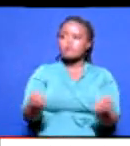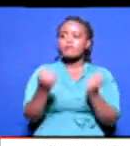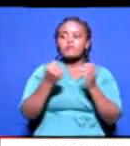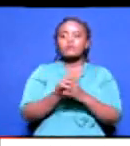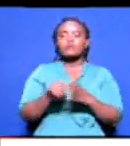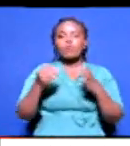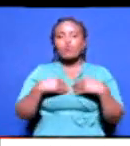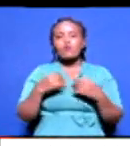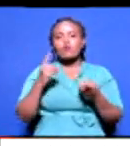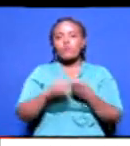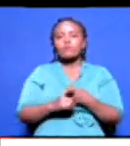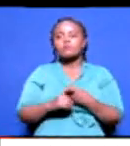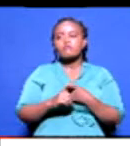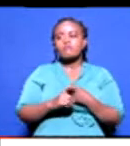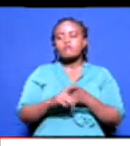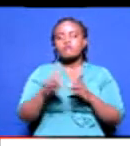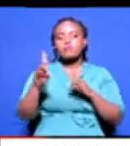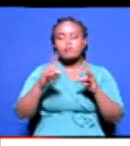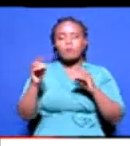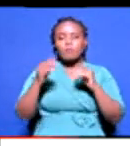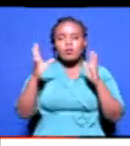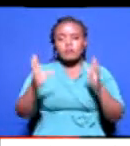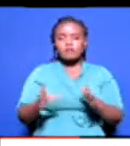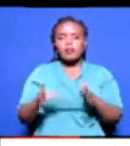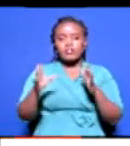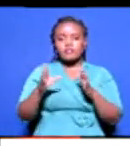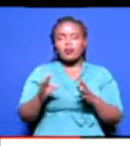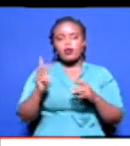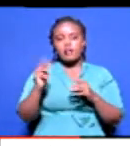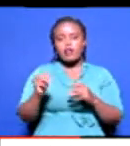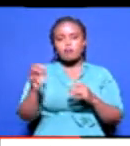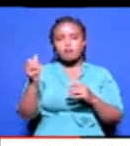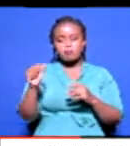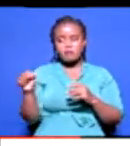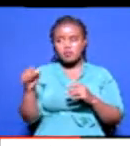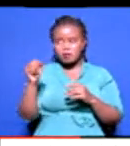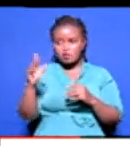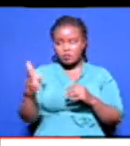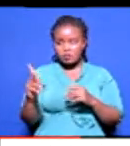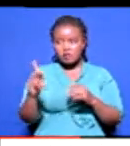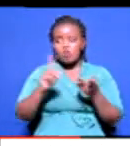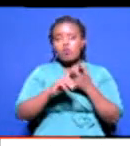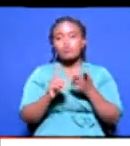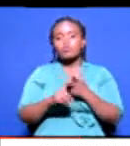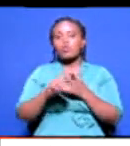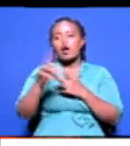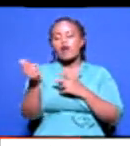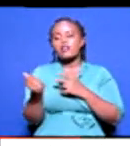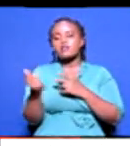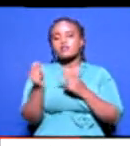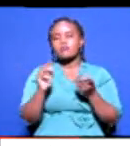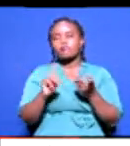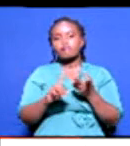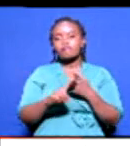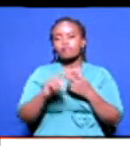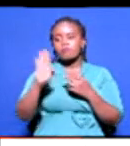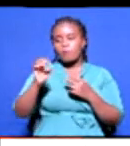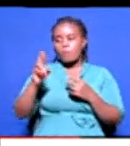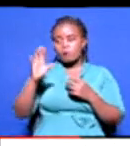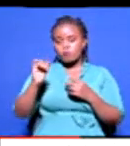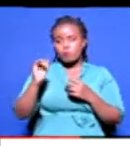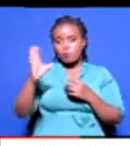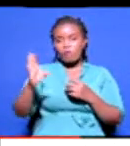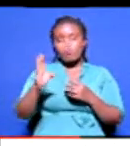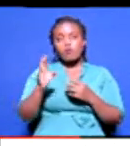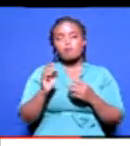Victor Bwire, the director of media training and development at the Media Council of Kenya, and of course Eric Oduor, the secretary general of the